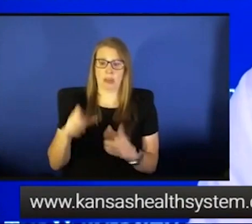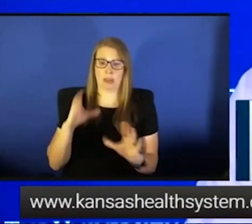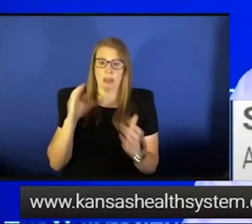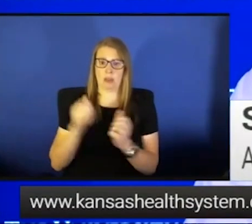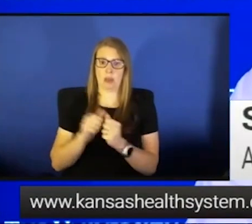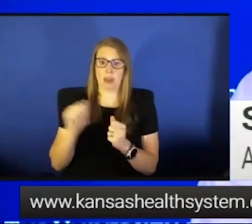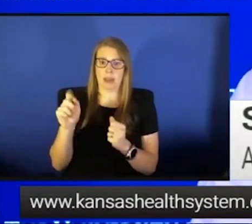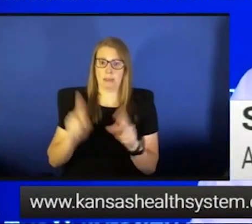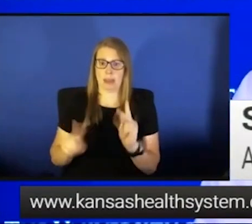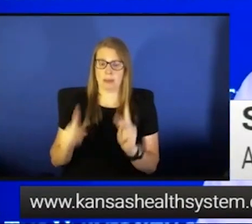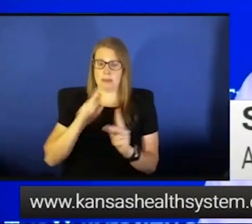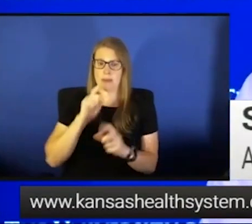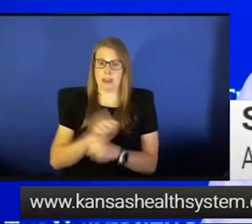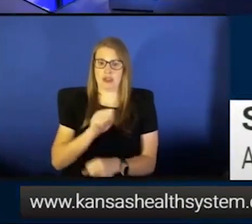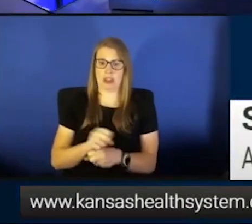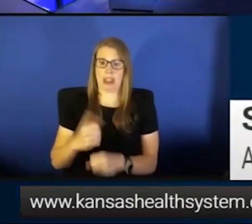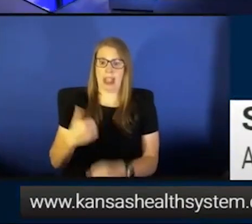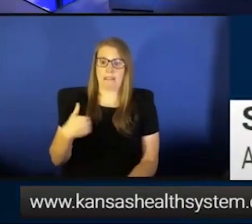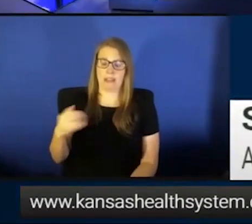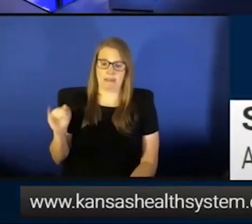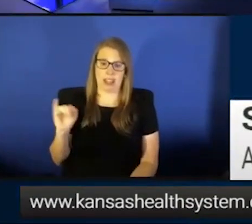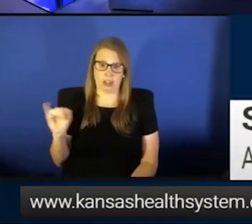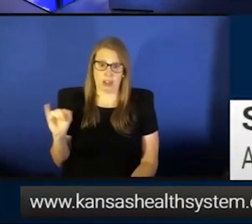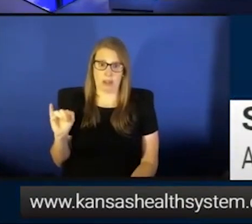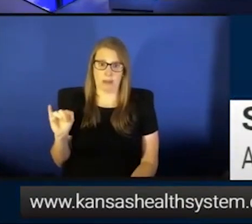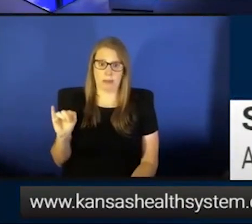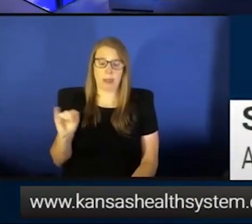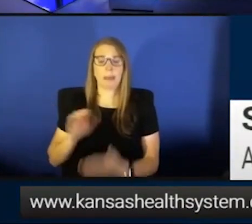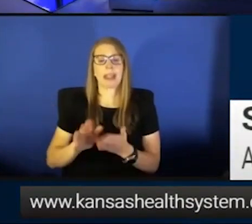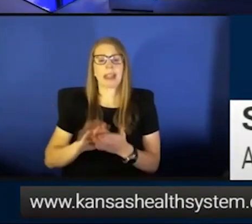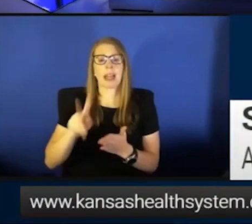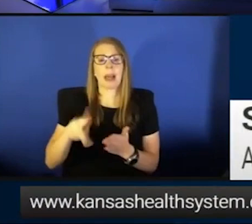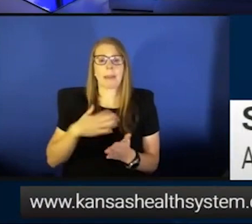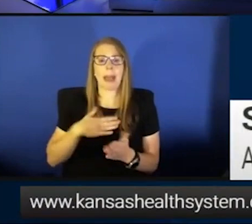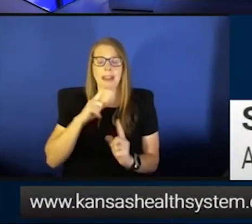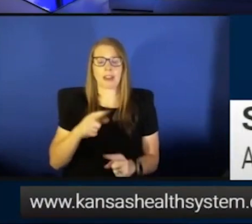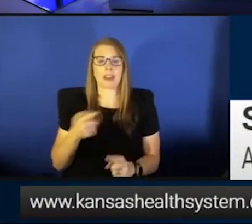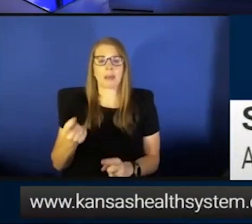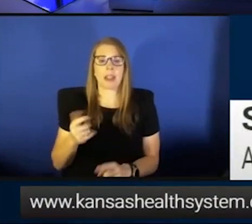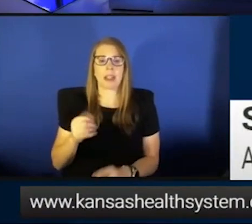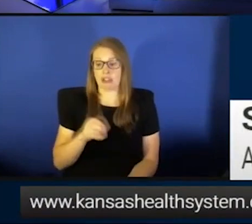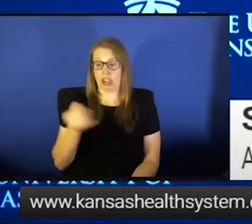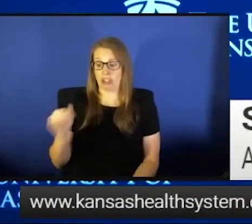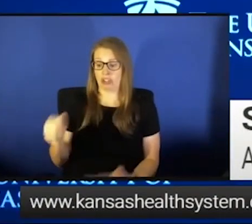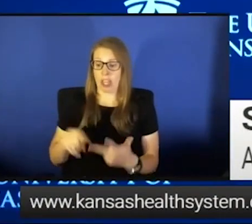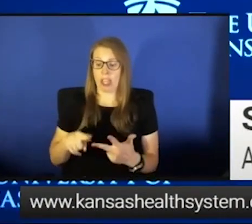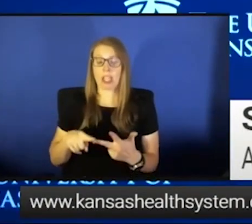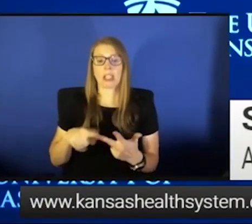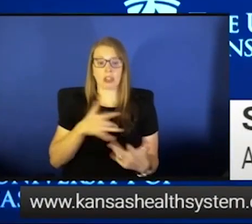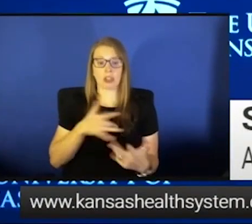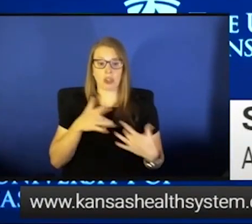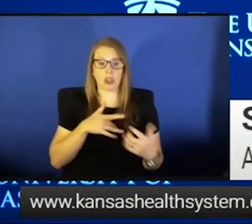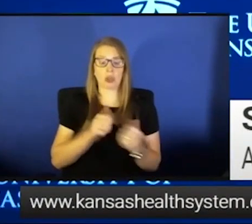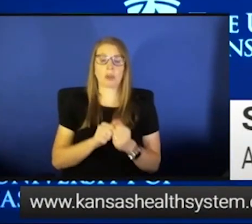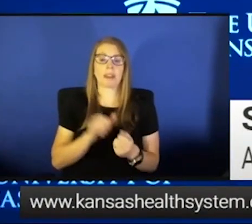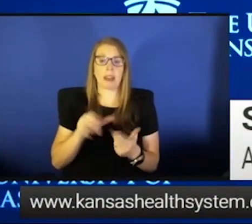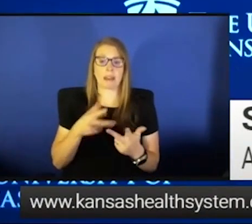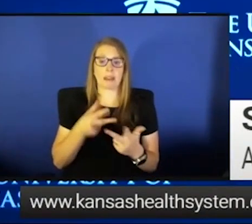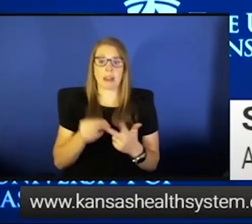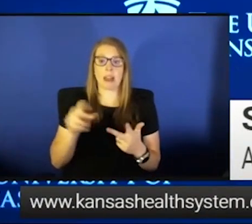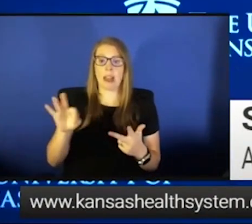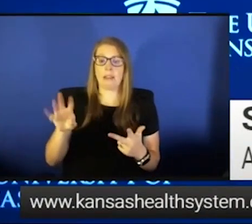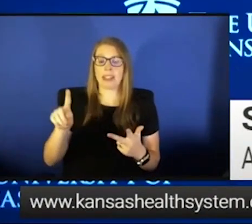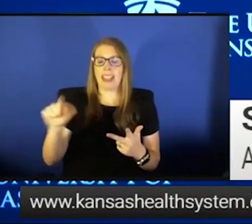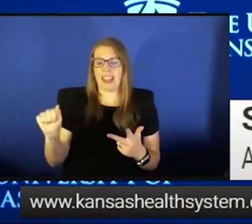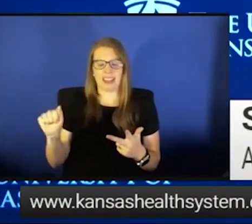actually have the infection. Yeah, and let me clean up my answer a little bit. There was some concern about the J&J vaccine. Yeah. And in fact, the FDA has now de-emphasized the J&J